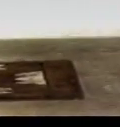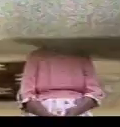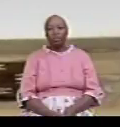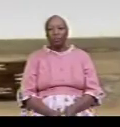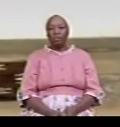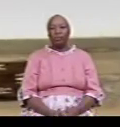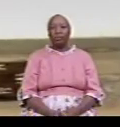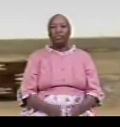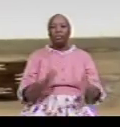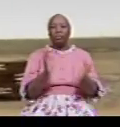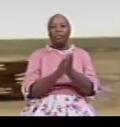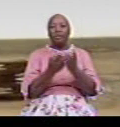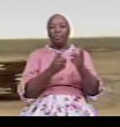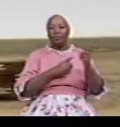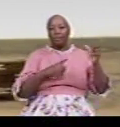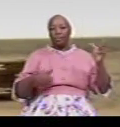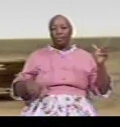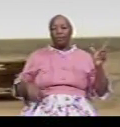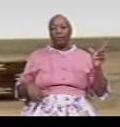Praise the Lord.